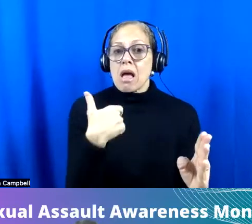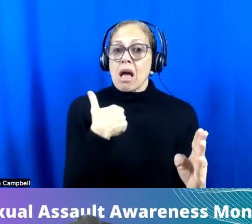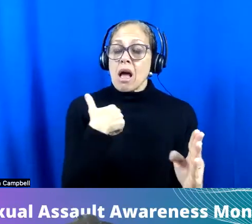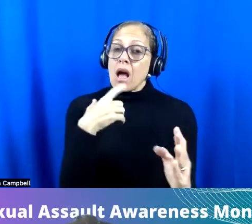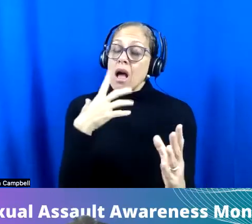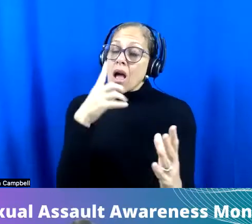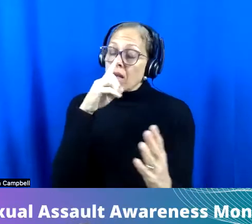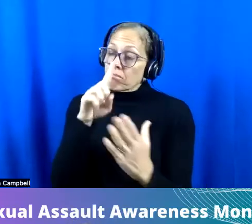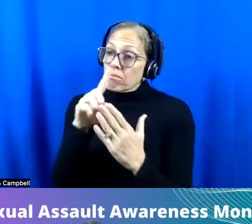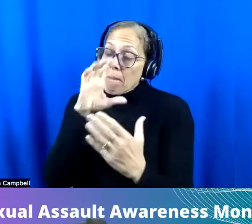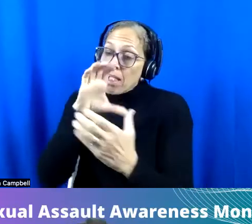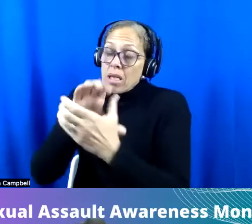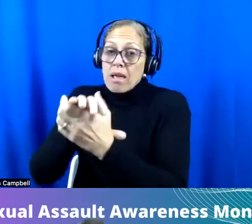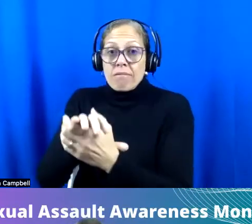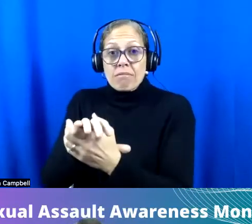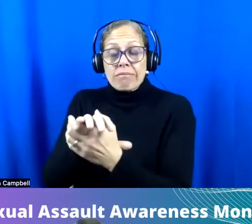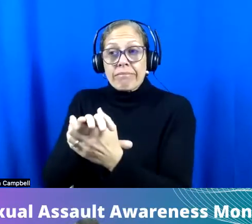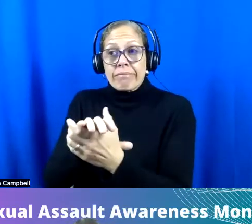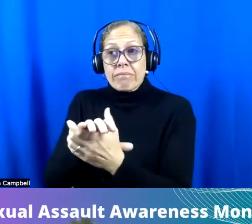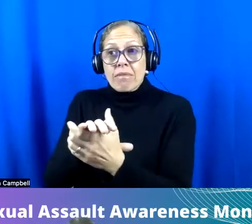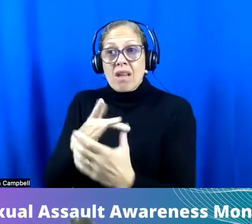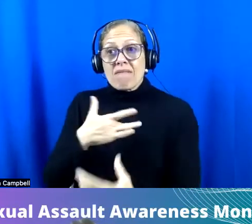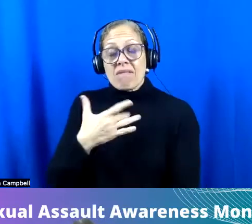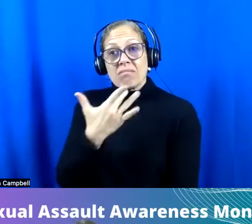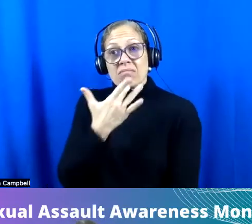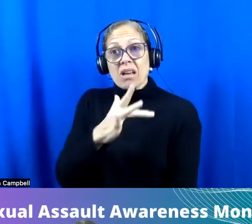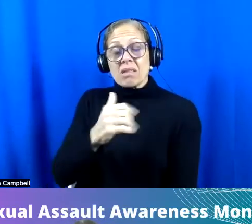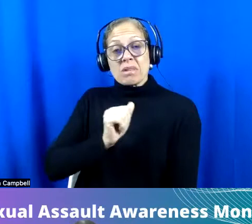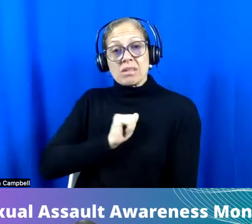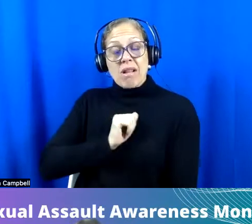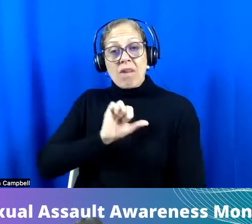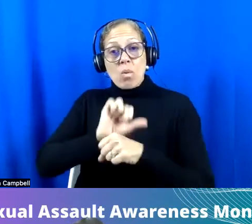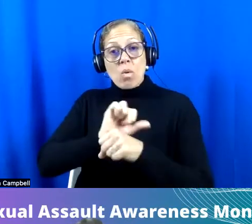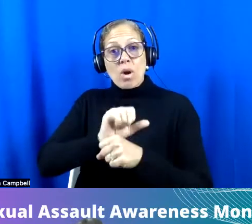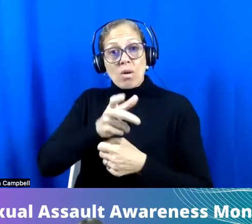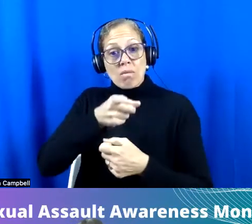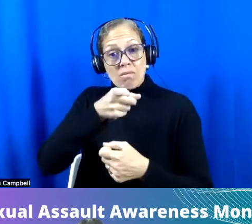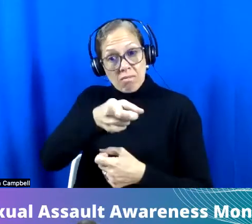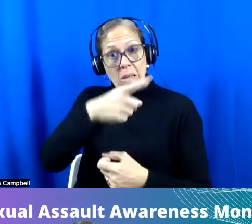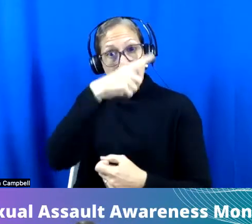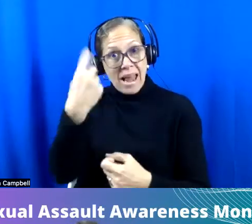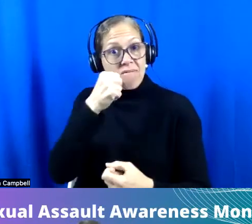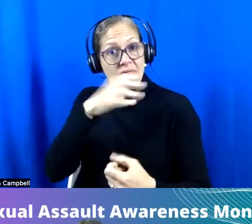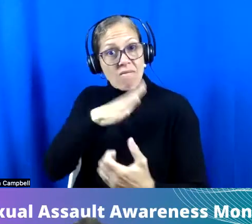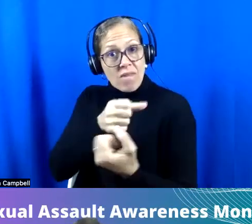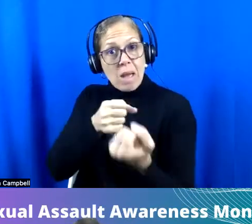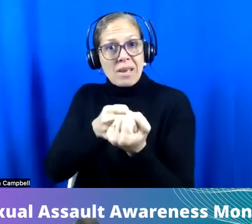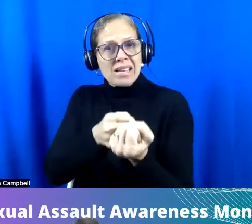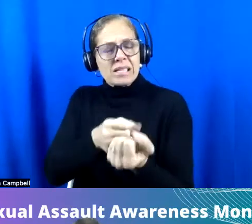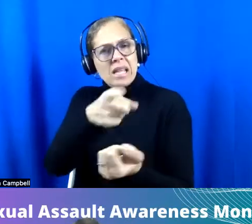believe in it and have been most fortunate to work with Black feminist therapists who believe in wholeness and